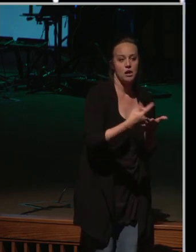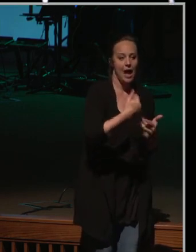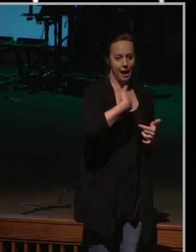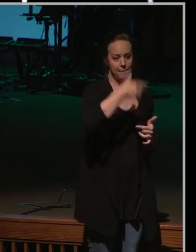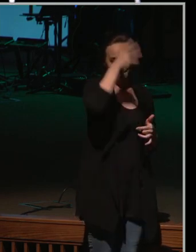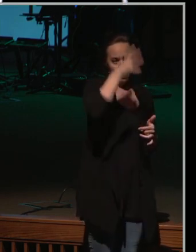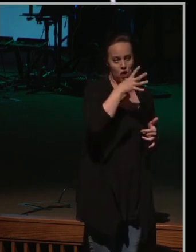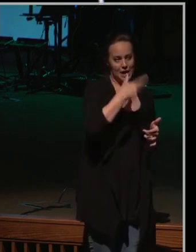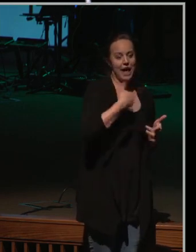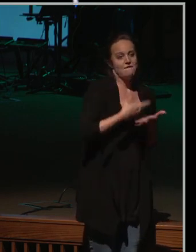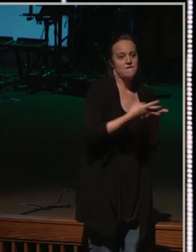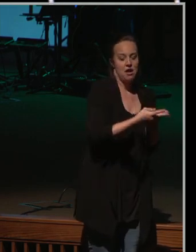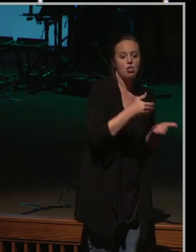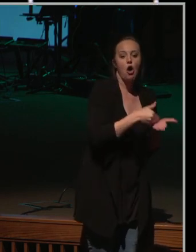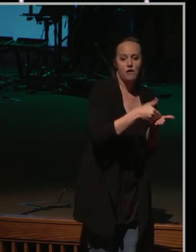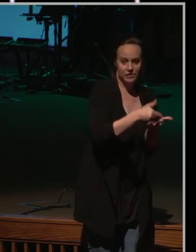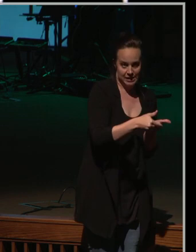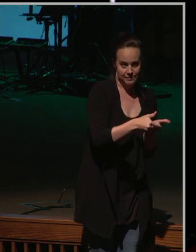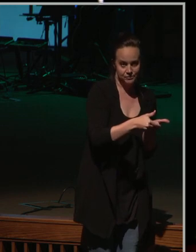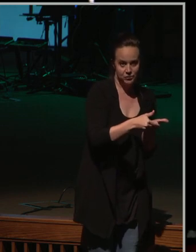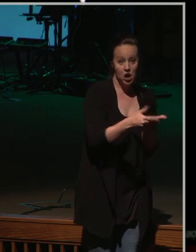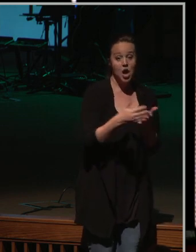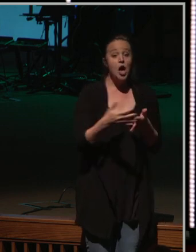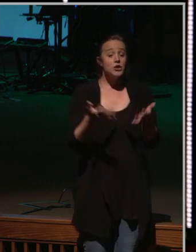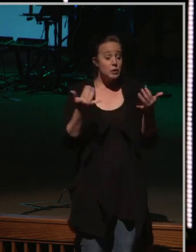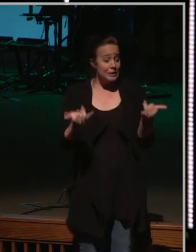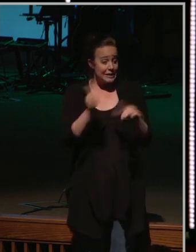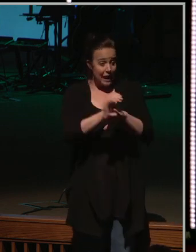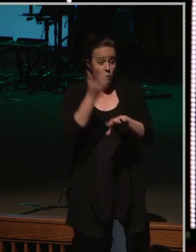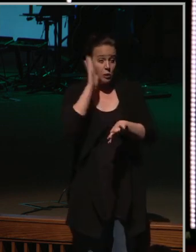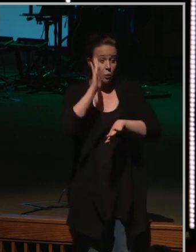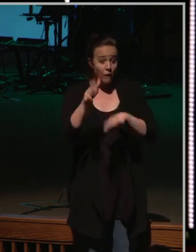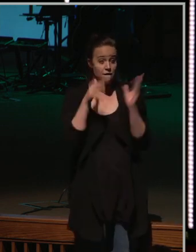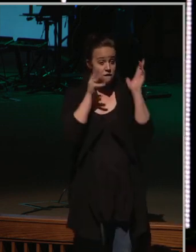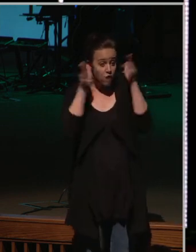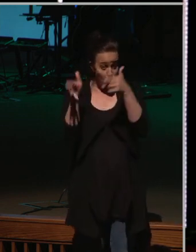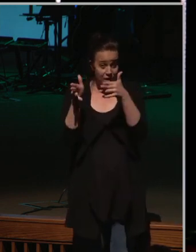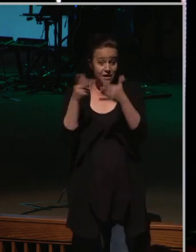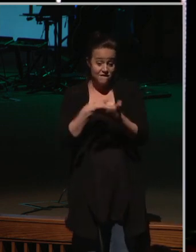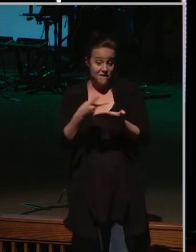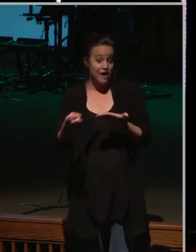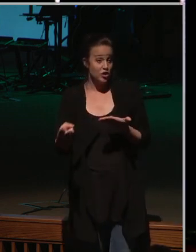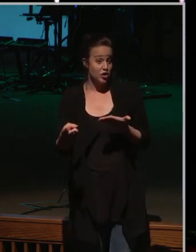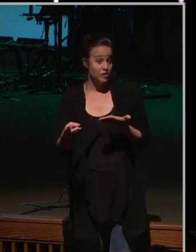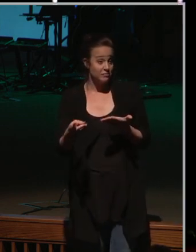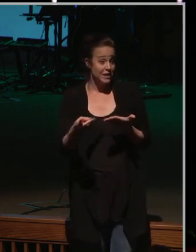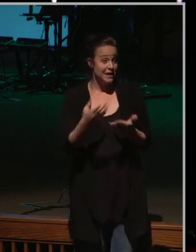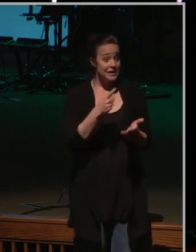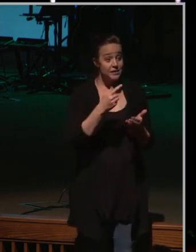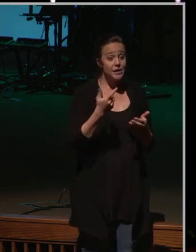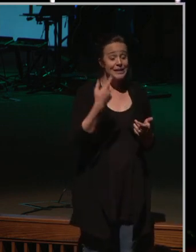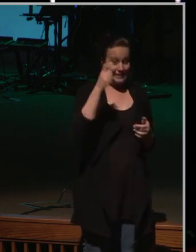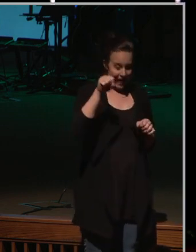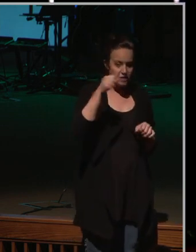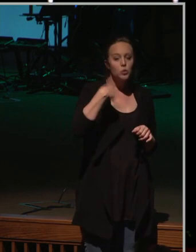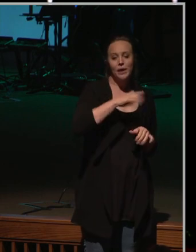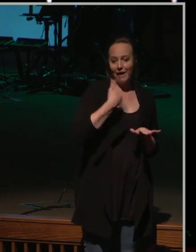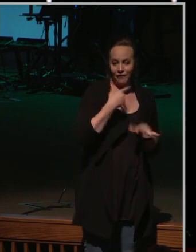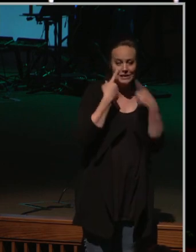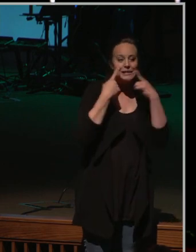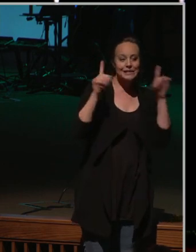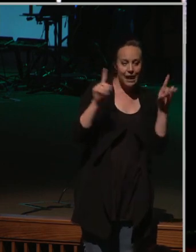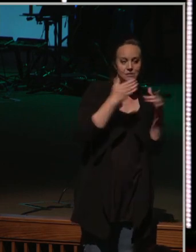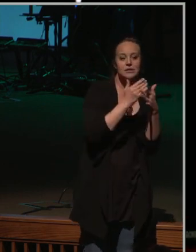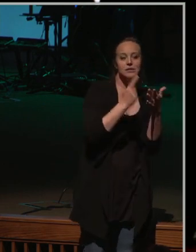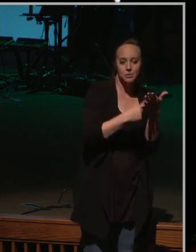those stumbles that we've had along the way, as well as some successes. And so I just don't want anybody to feel like, gosh, this is a guy who clearly has it all figured out